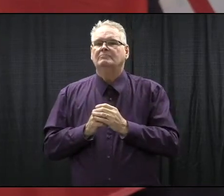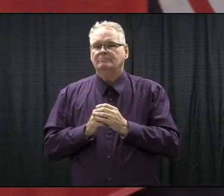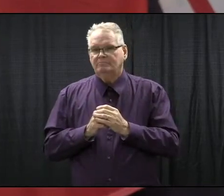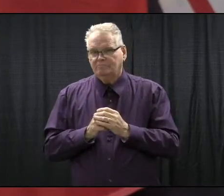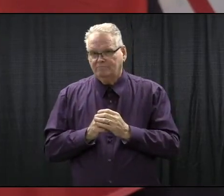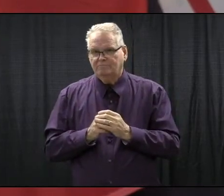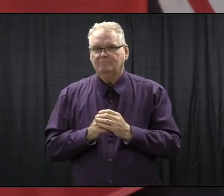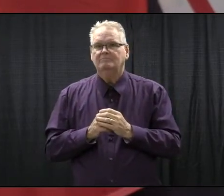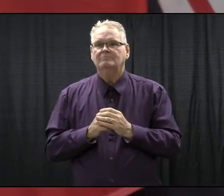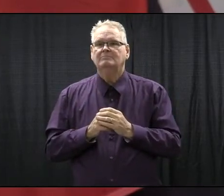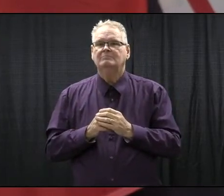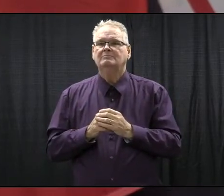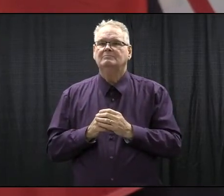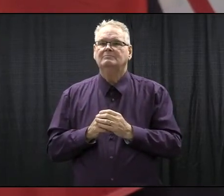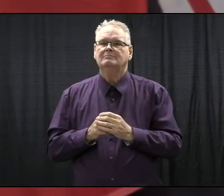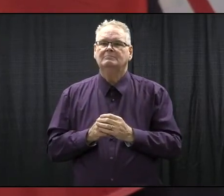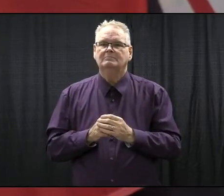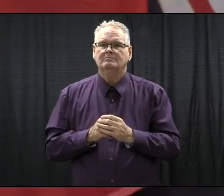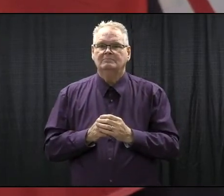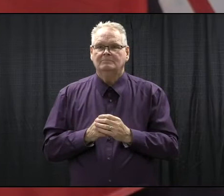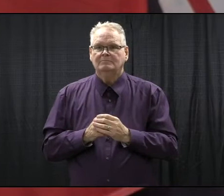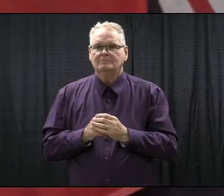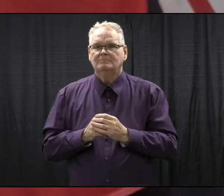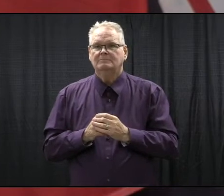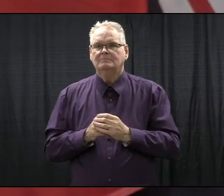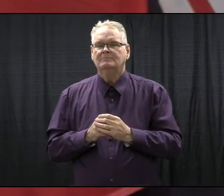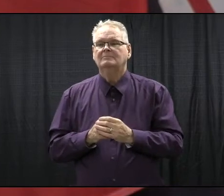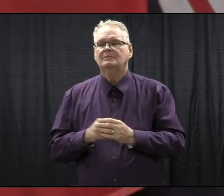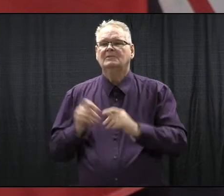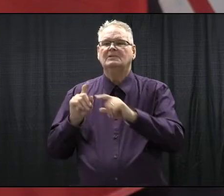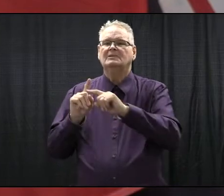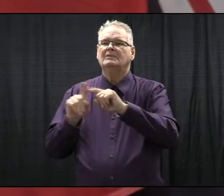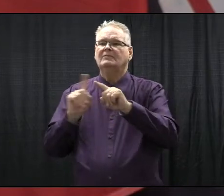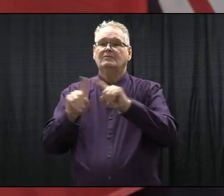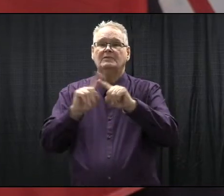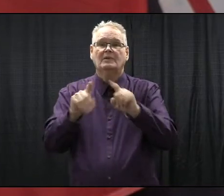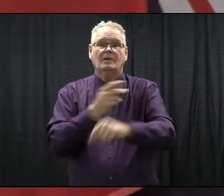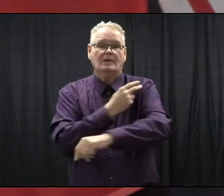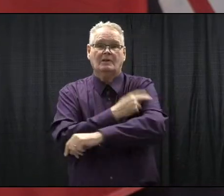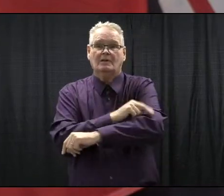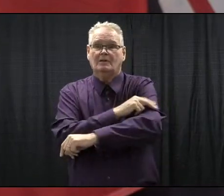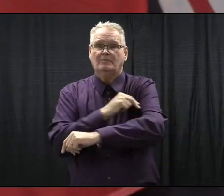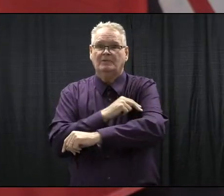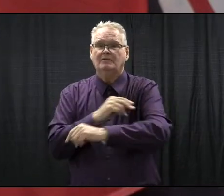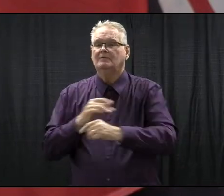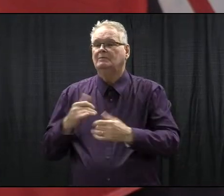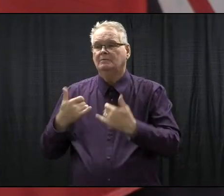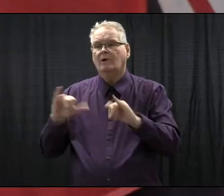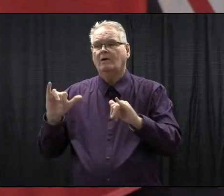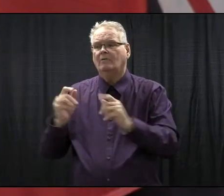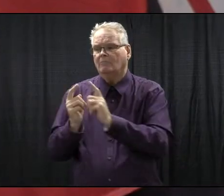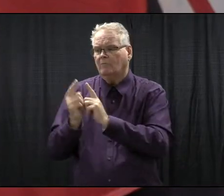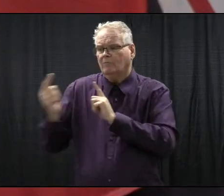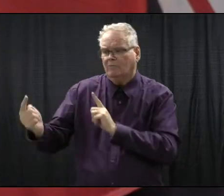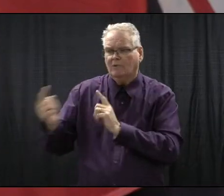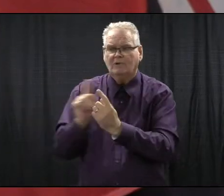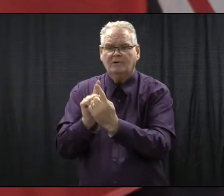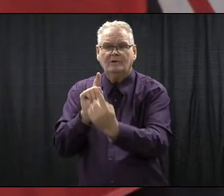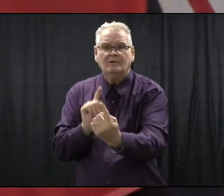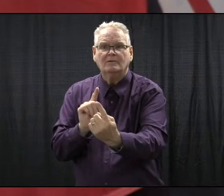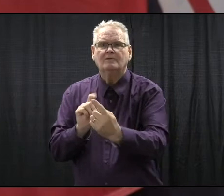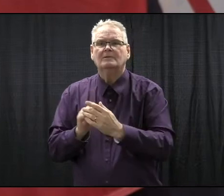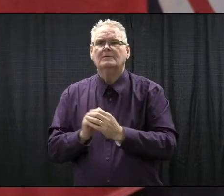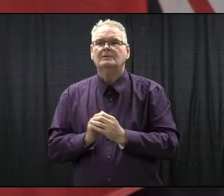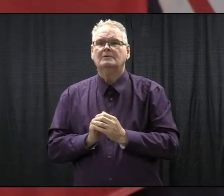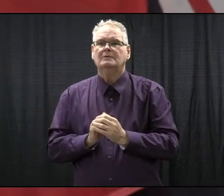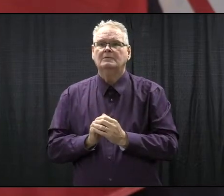multiple occupancy, 2 or 4 bedded wards, there will need to be distancing between bubbles, but there will be no limit on the number or frequency